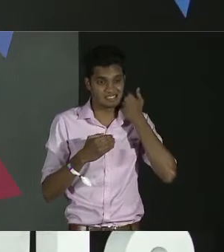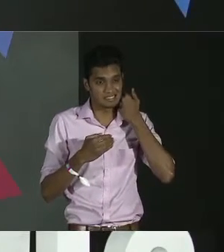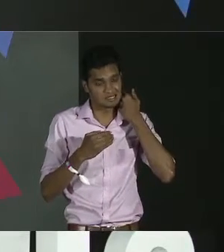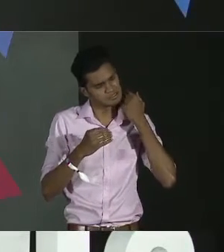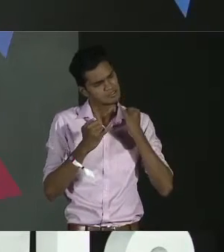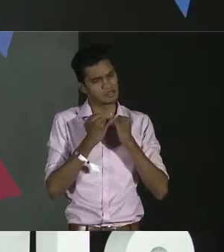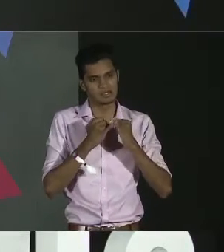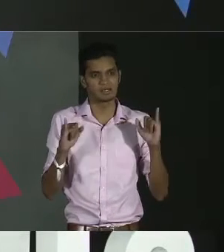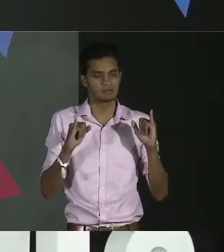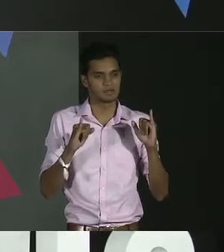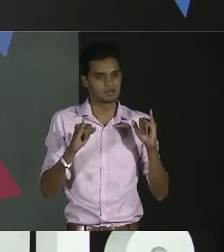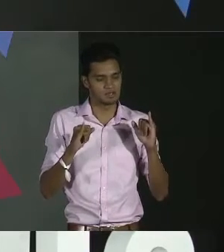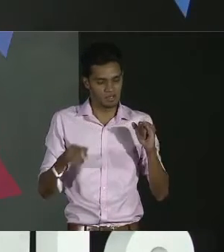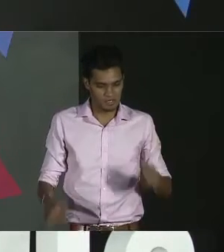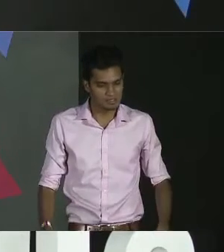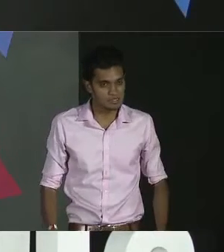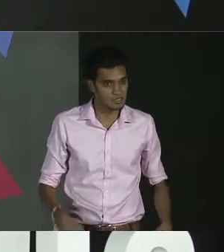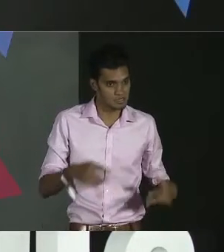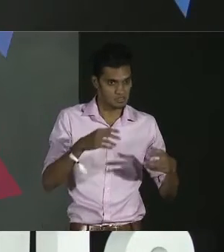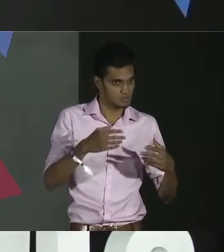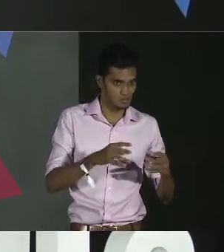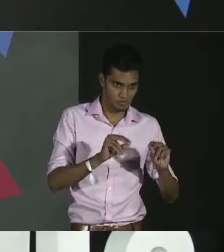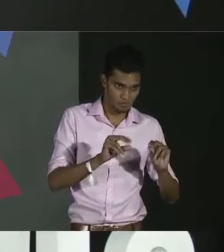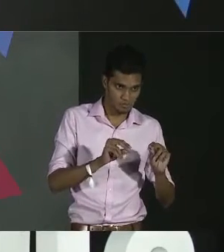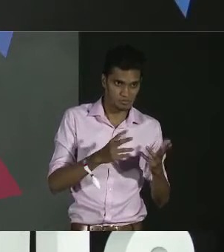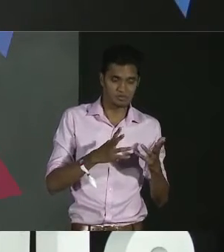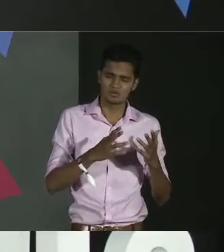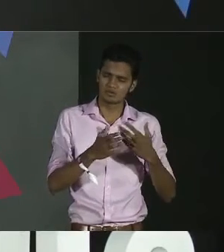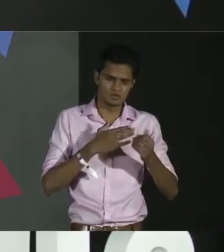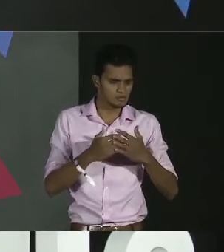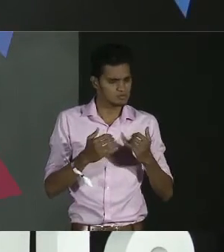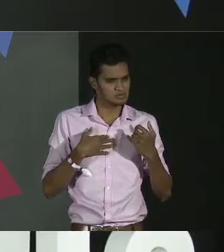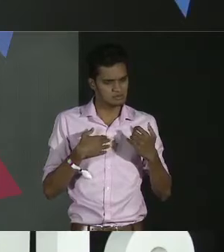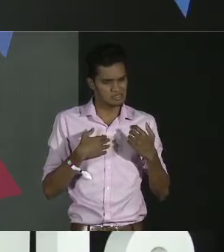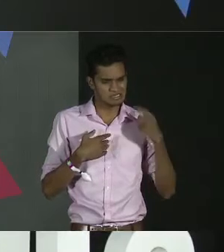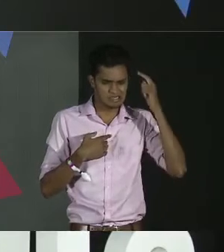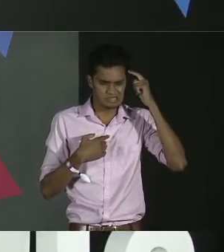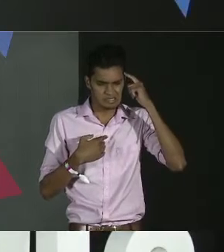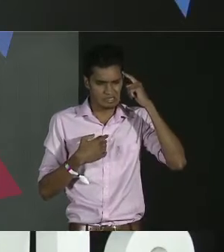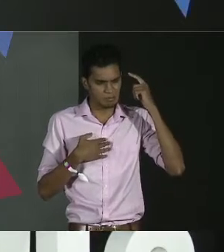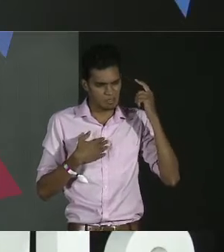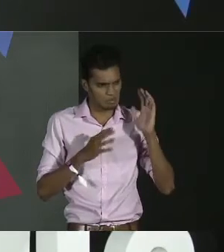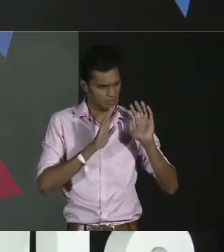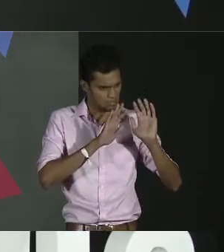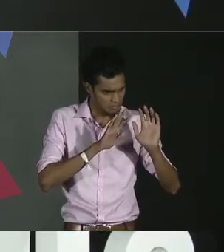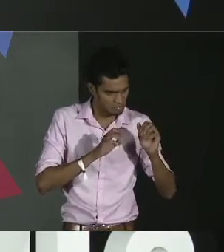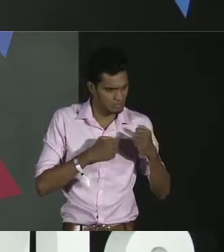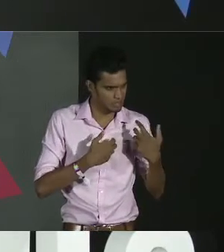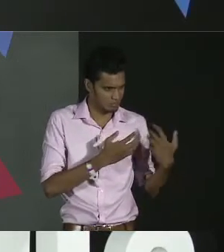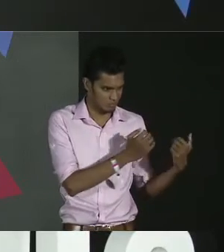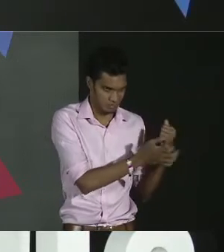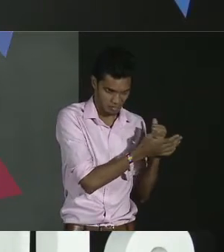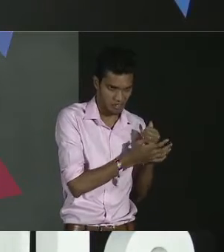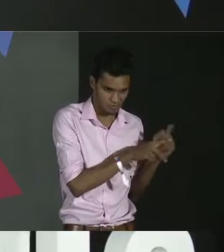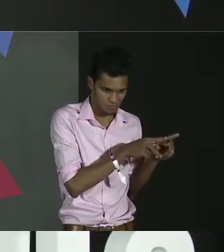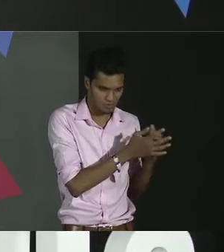fearing that after losing my legs, that I would become very dependent and I would need help. So in my mind, I said, if I got physically